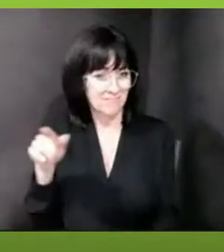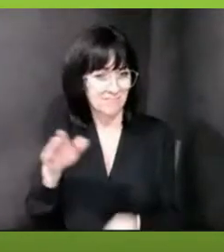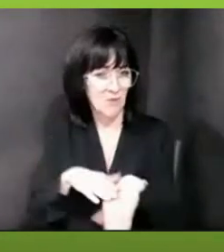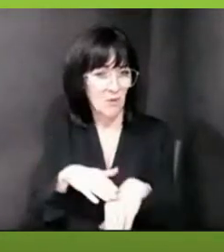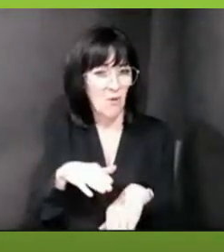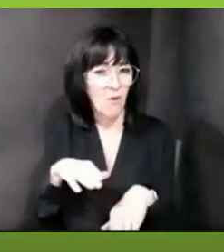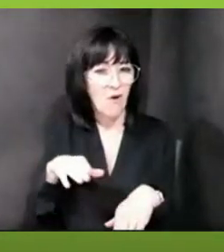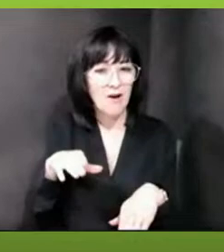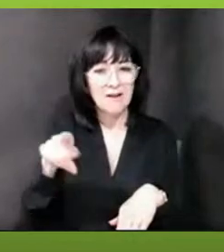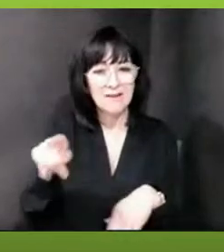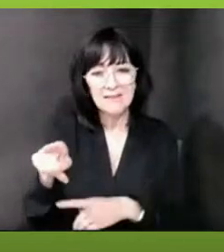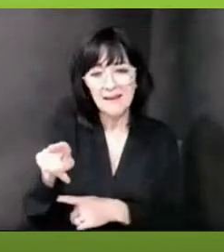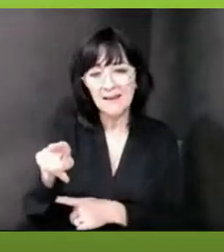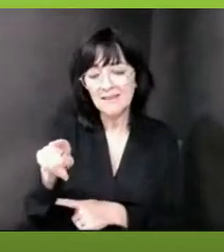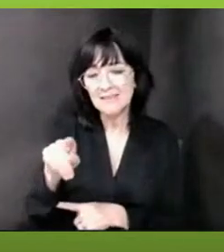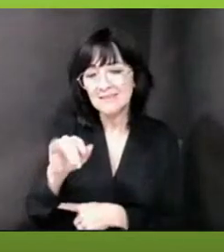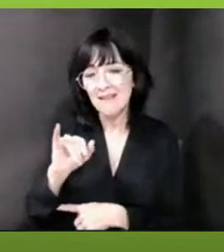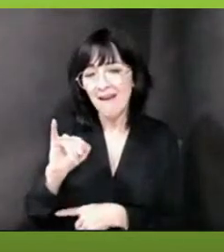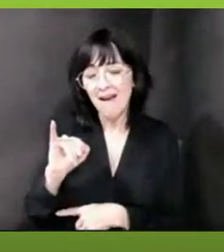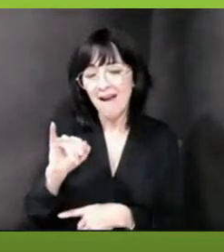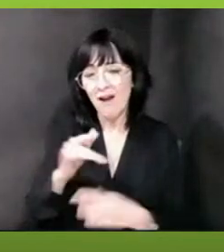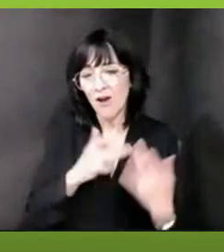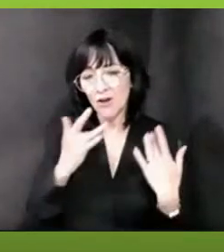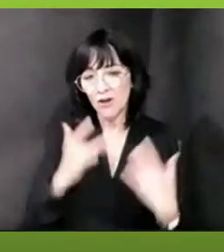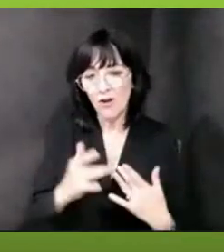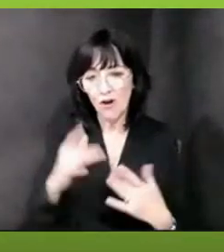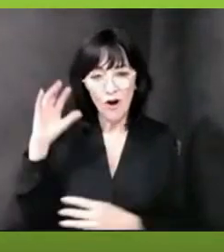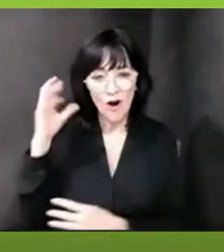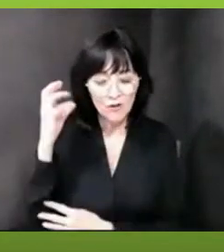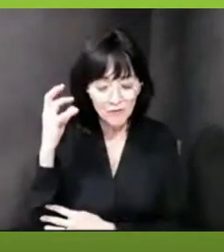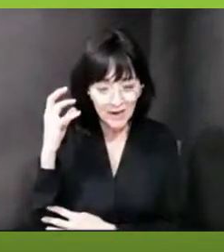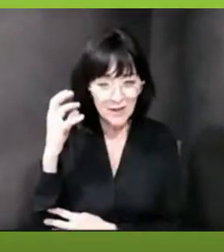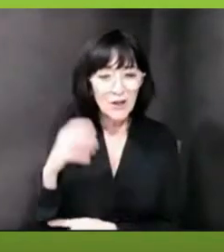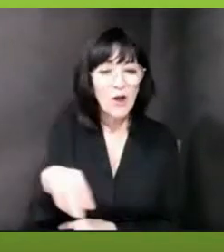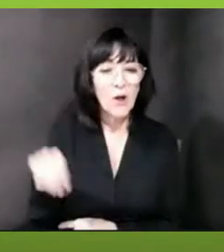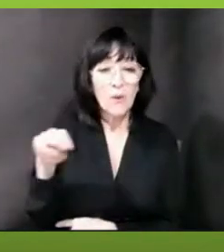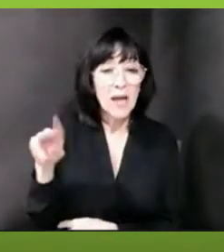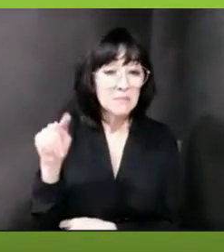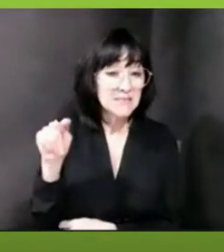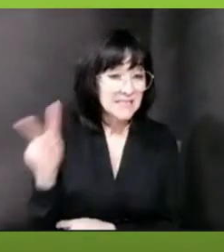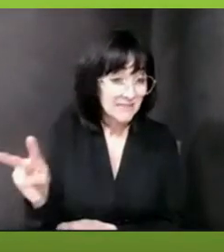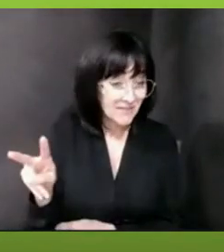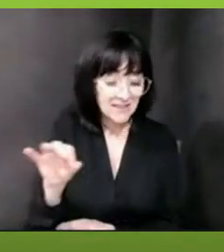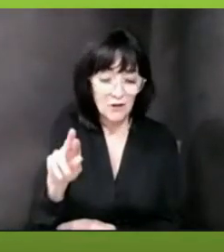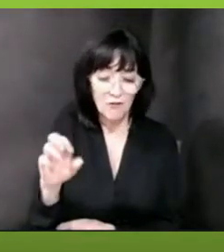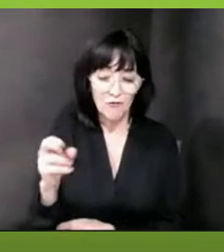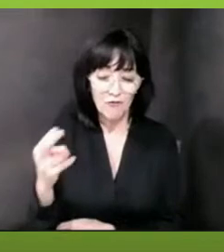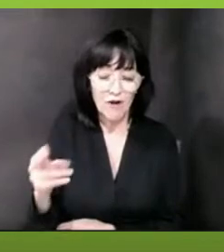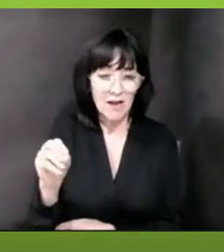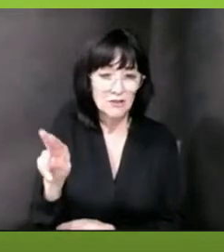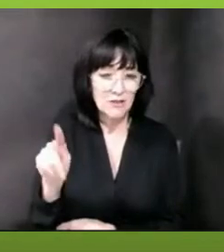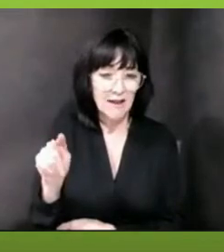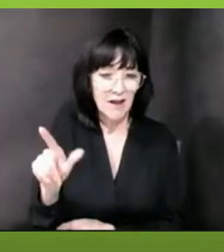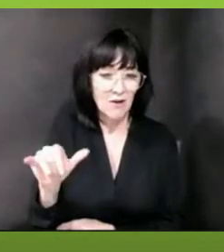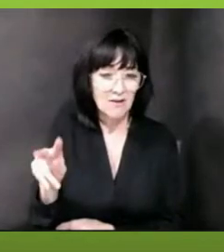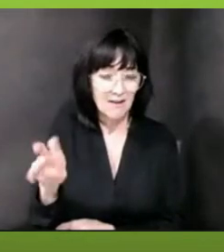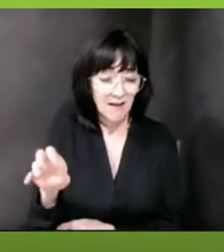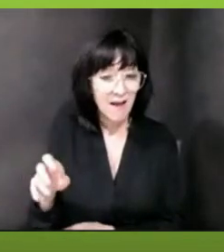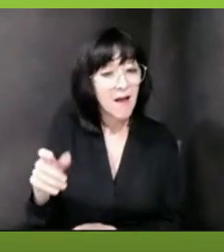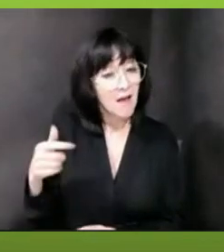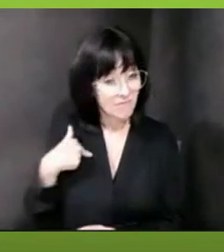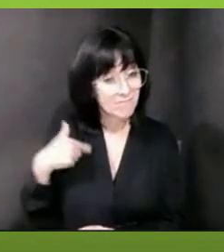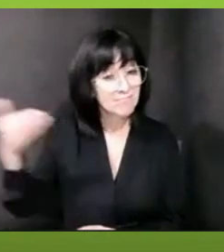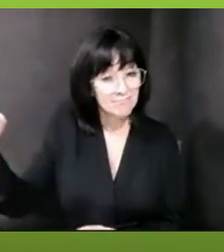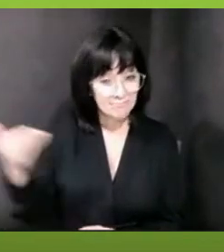as segments on iHeartRadio to MTV's Fresh Out Live. And we've also had licensed therapists come on,